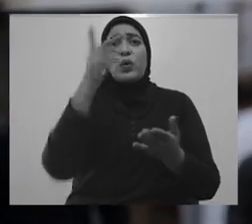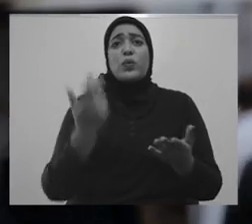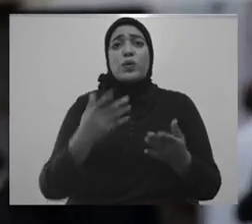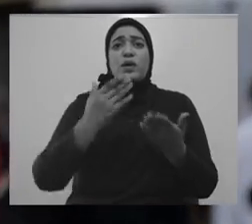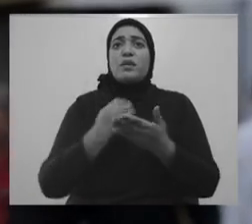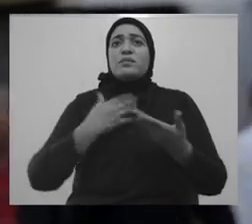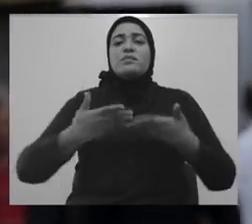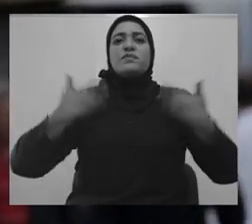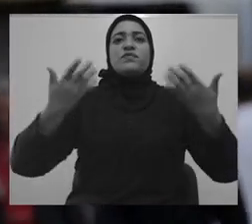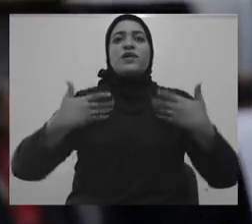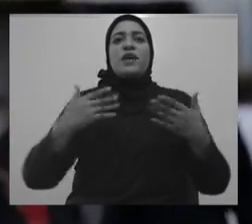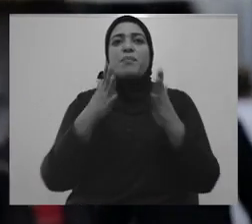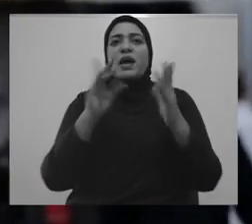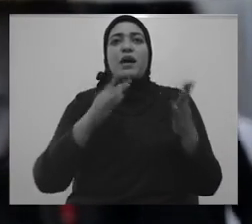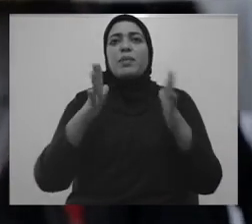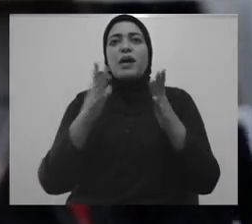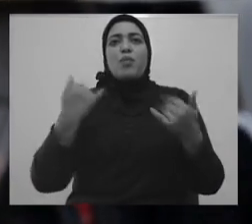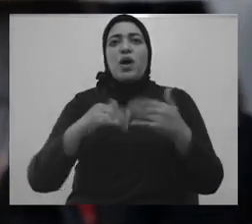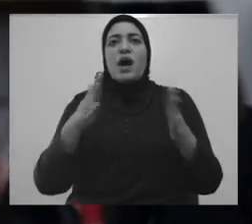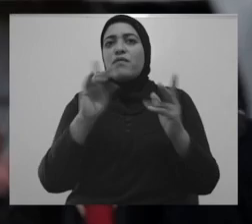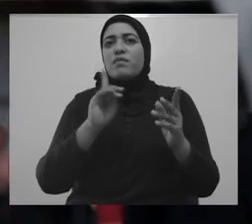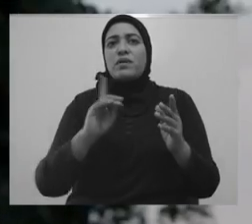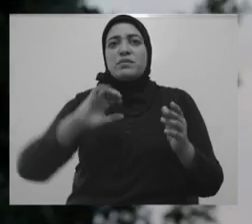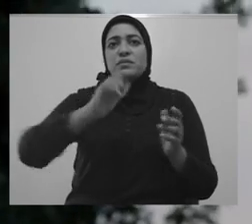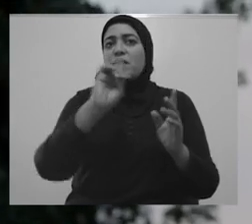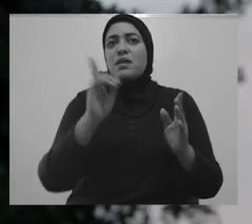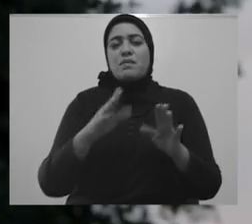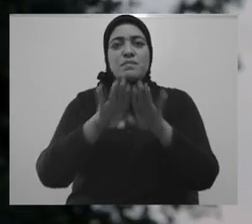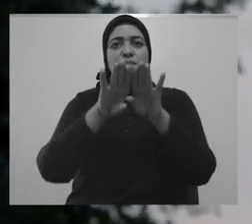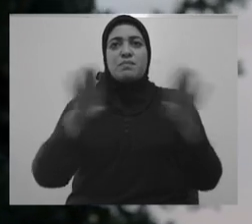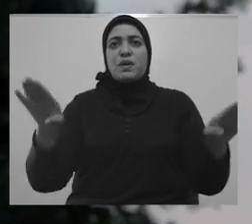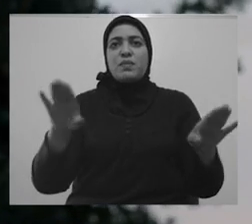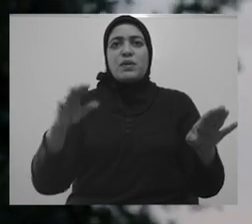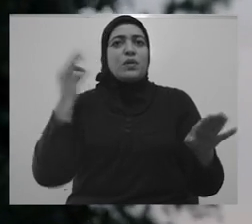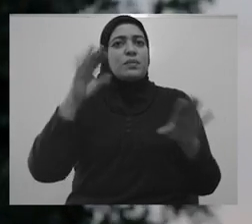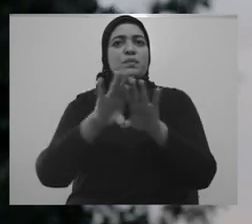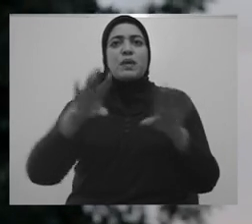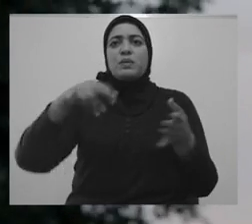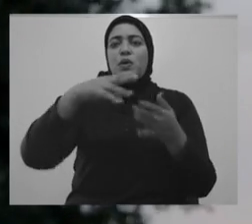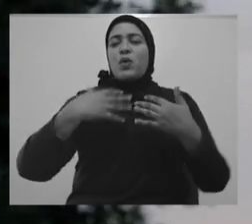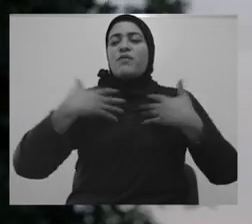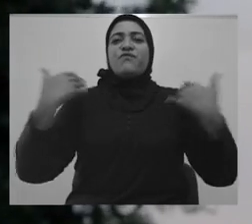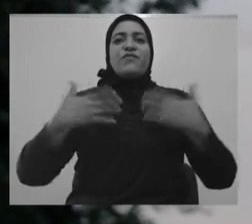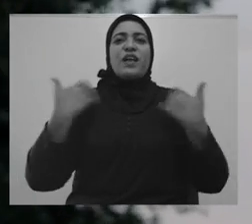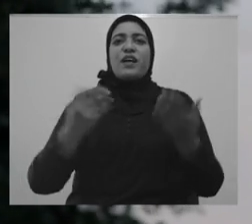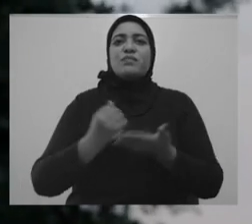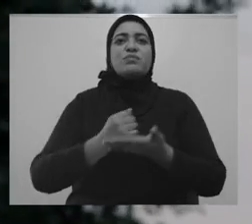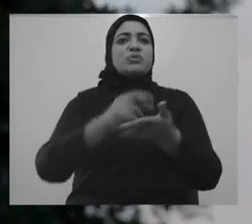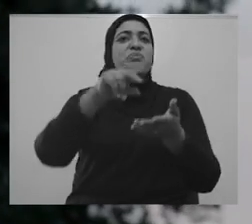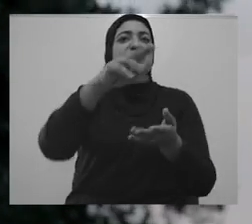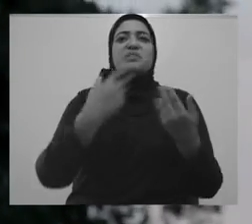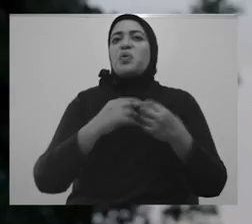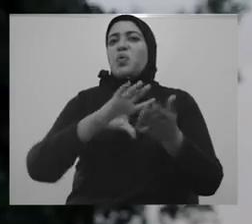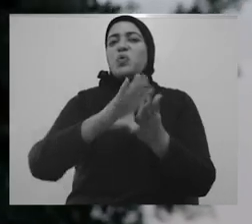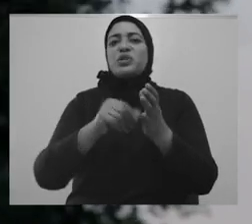change of the protection of an approach based on the rights of disabled There is an engagement that is reflected by the commission